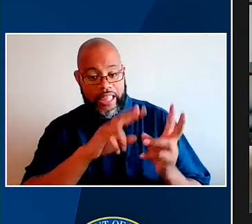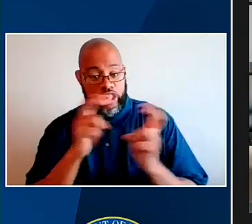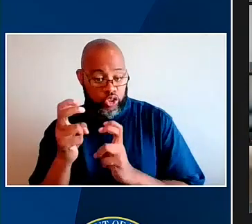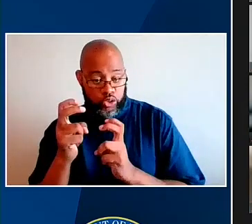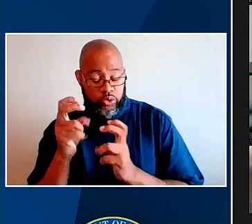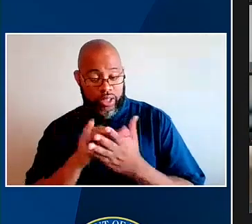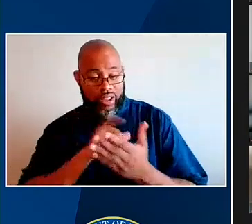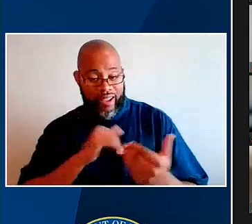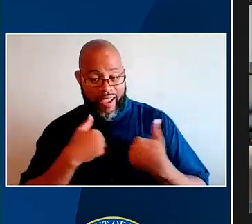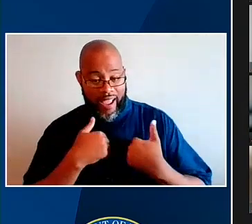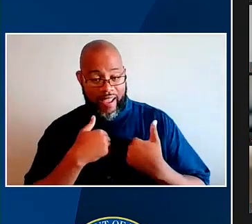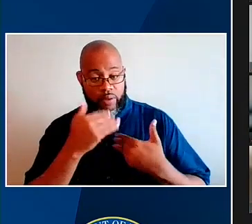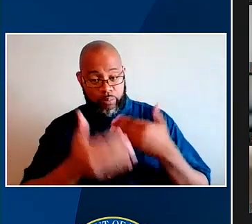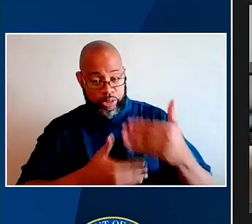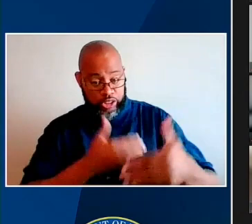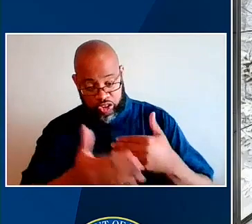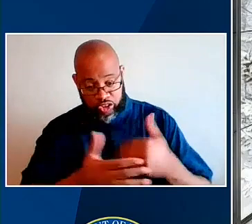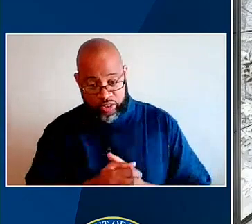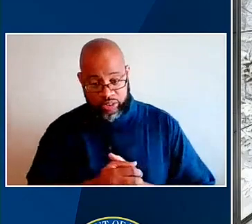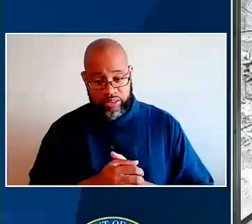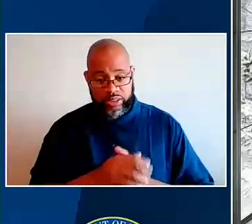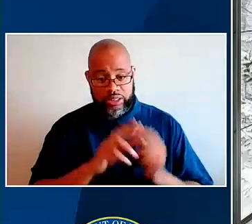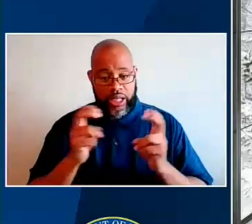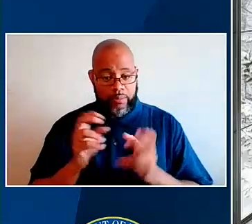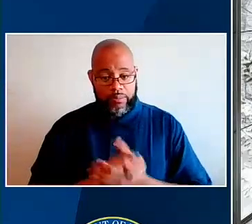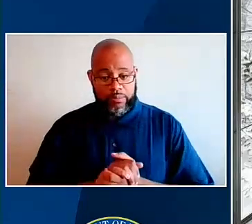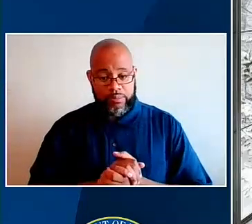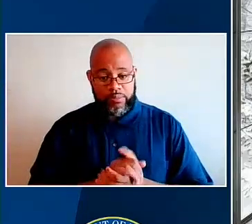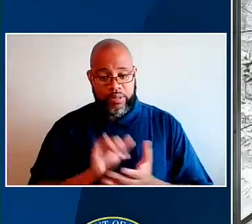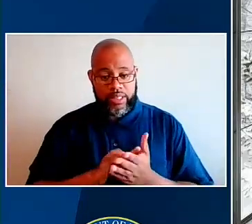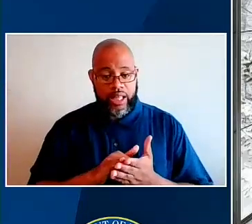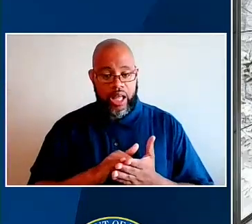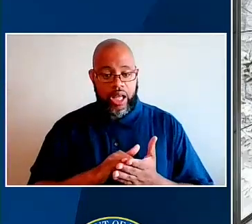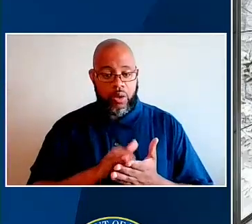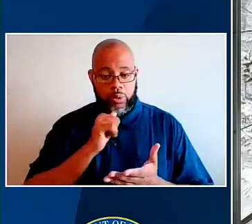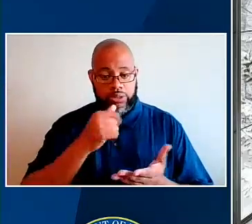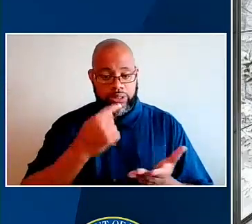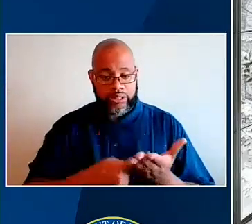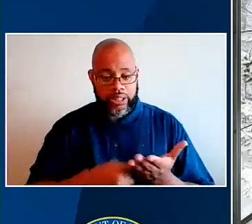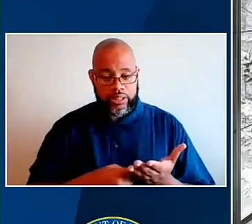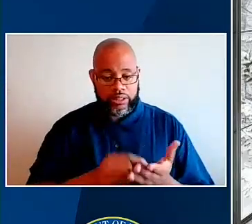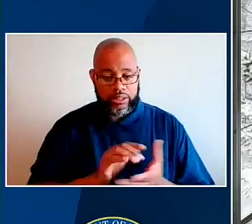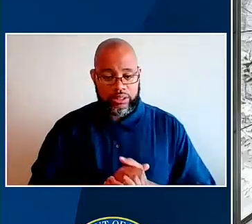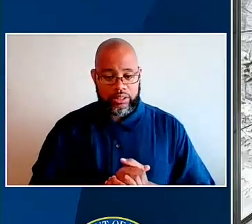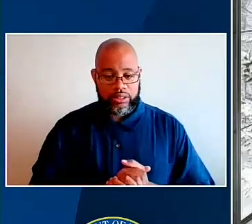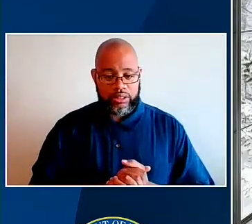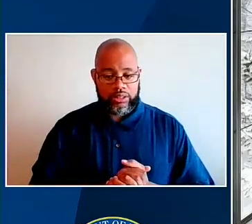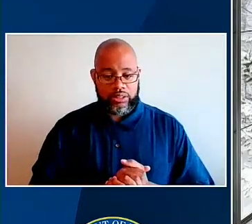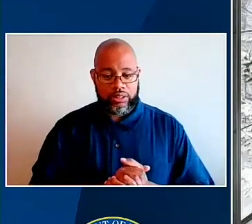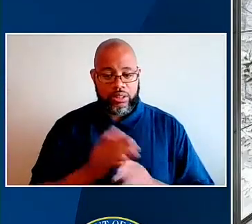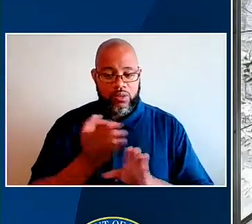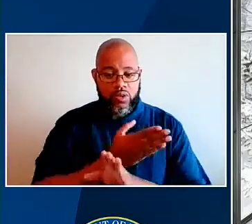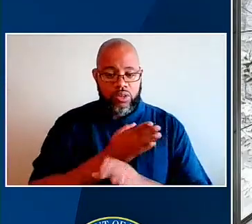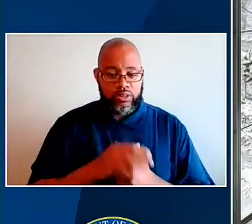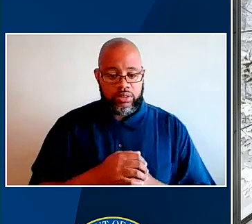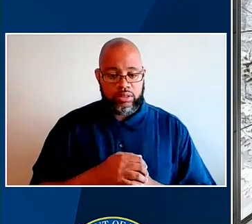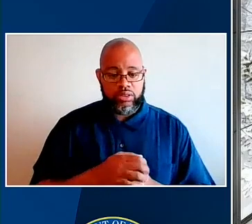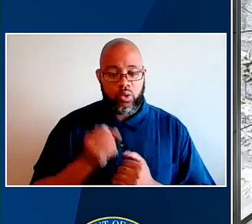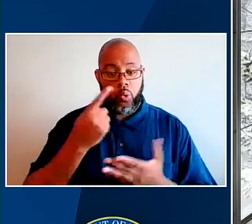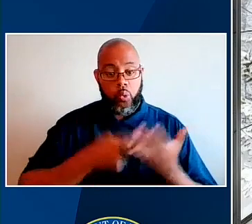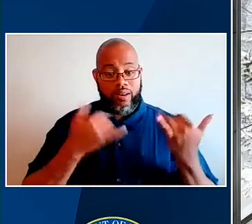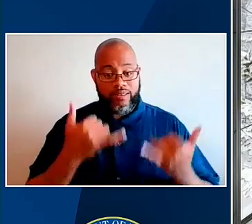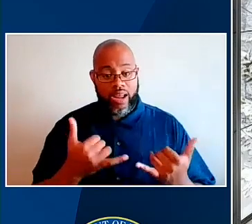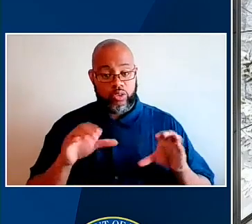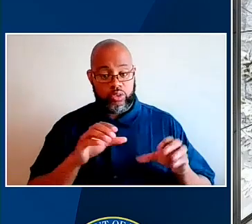I have procedurally, still on the topic, was that wasn't discussed or stated earlier. And so what you're now